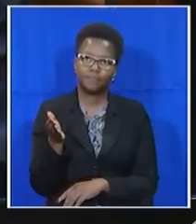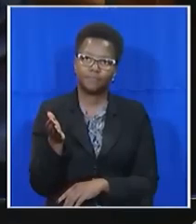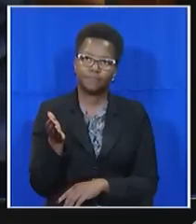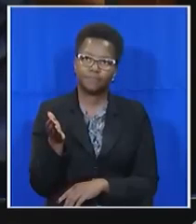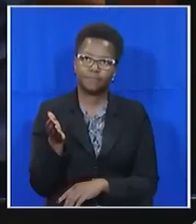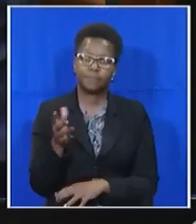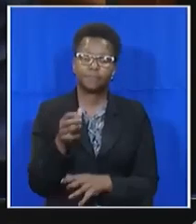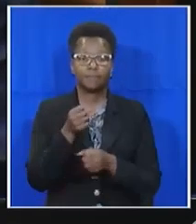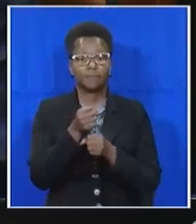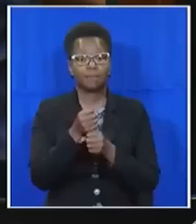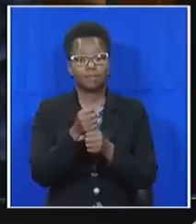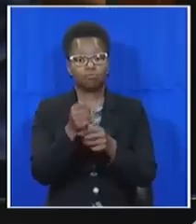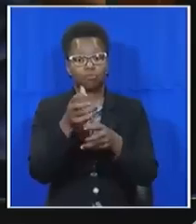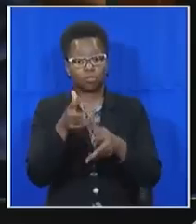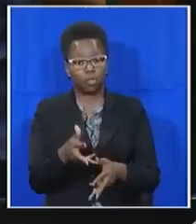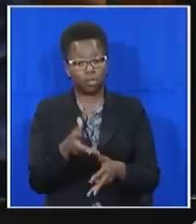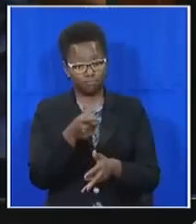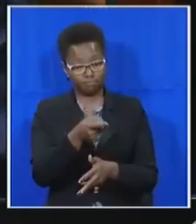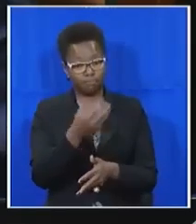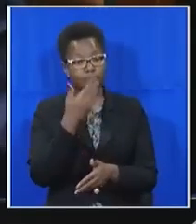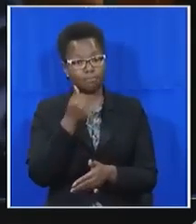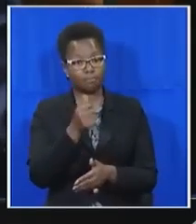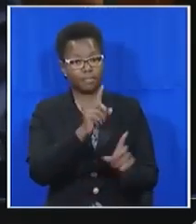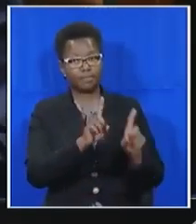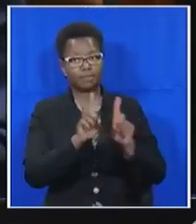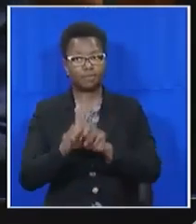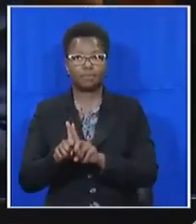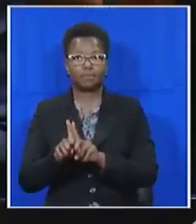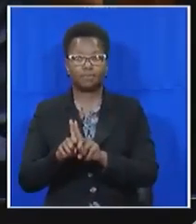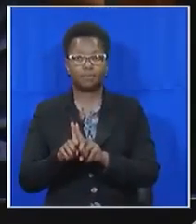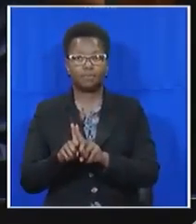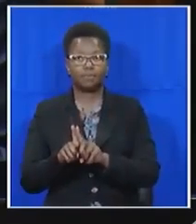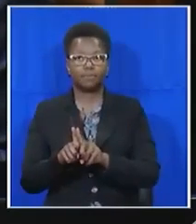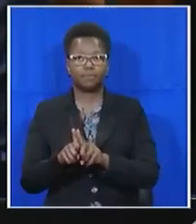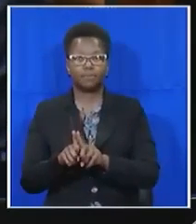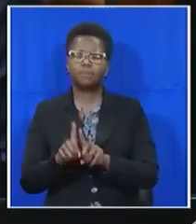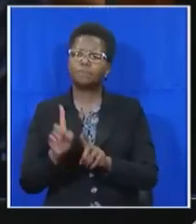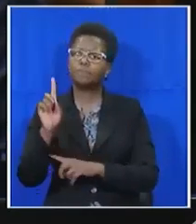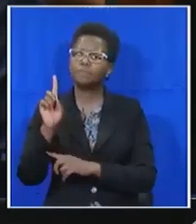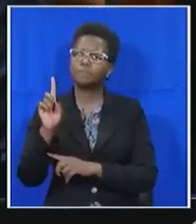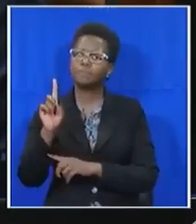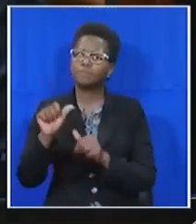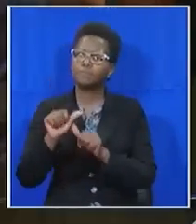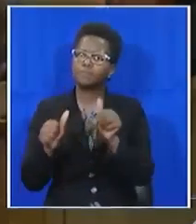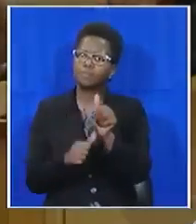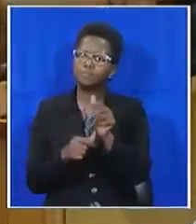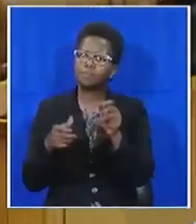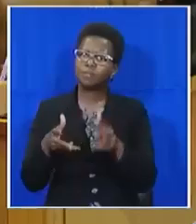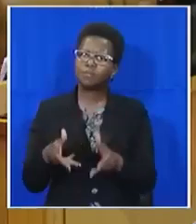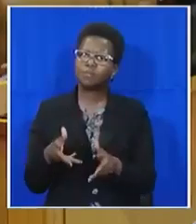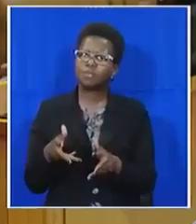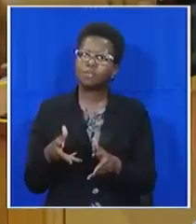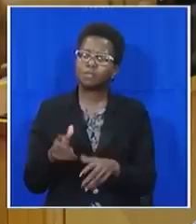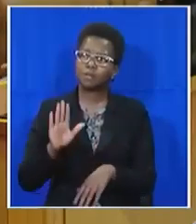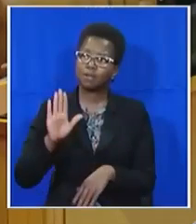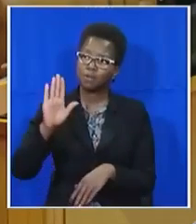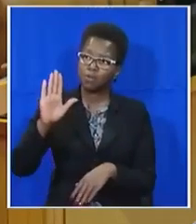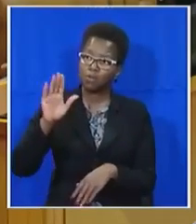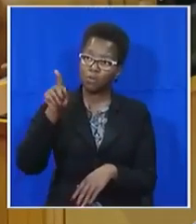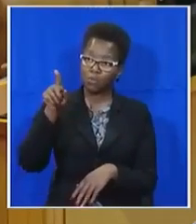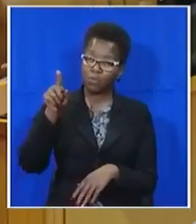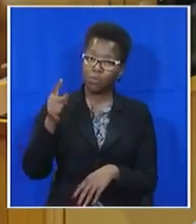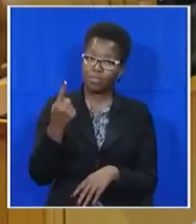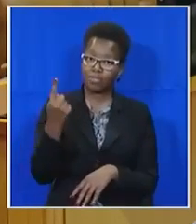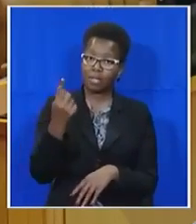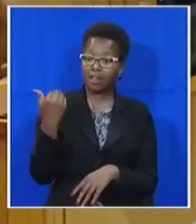Sergeant at Arms, I requested. Deputy Speaker, Where is he? Yes, Honorable Member. the burden of you having grown in